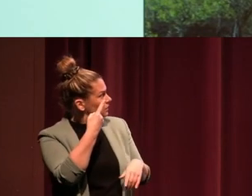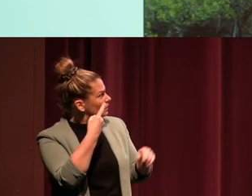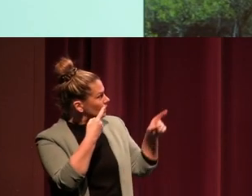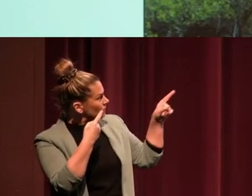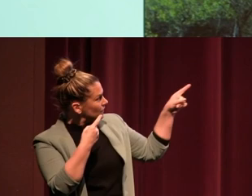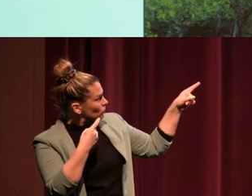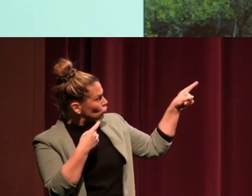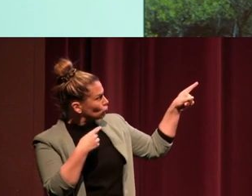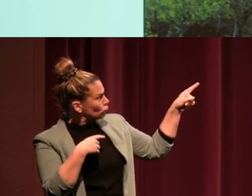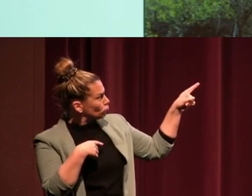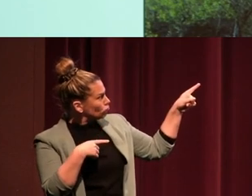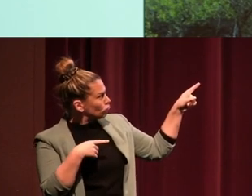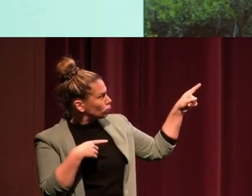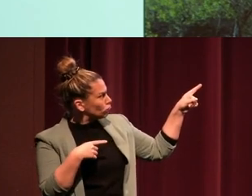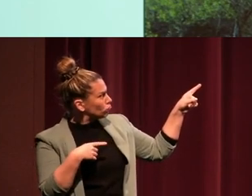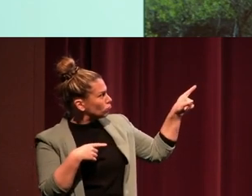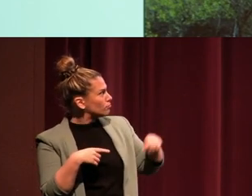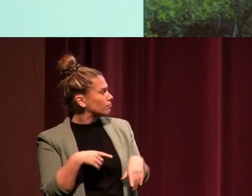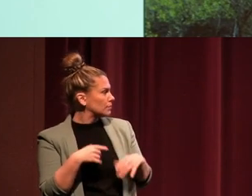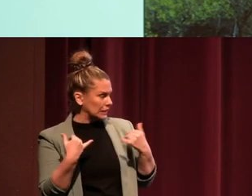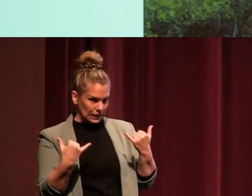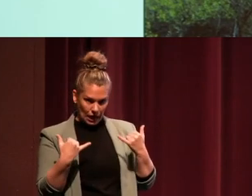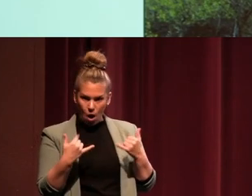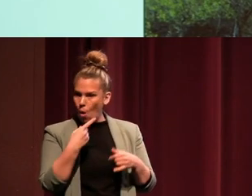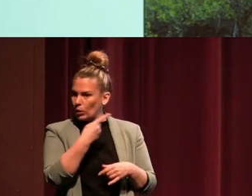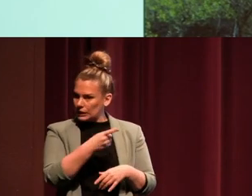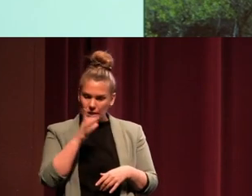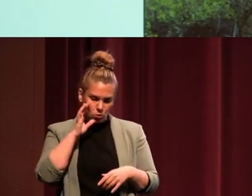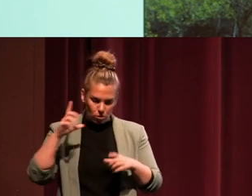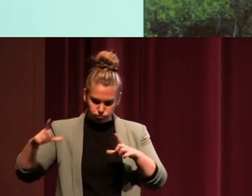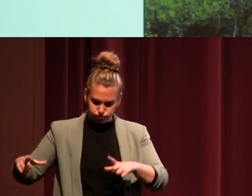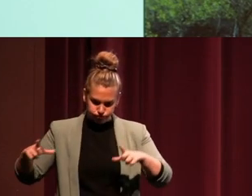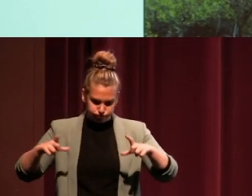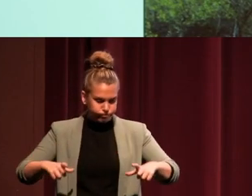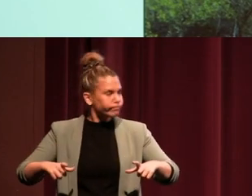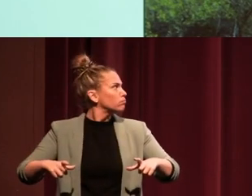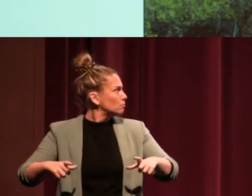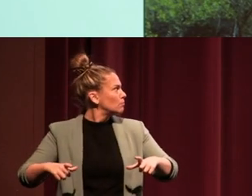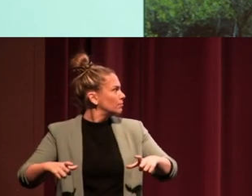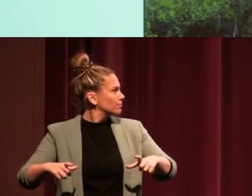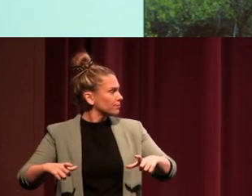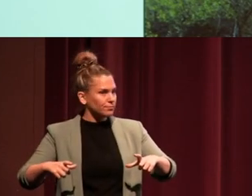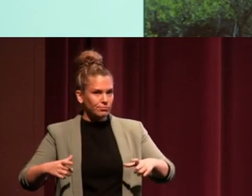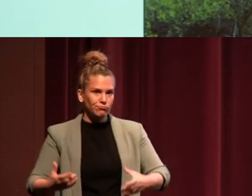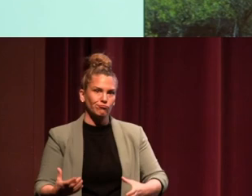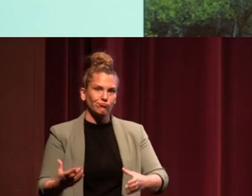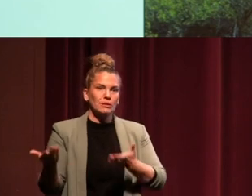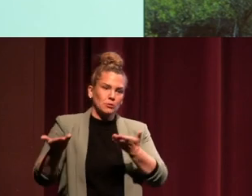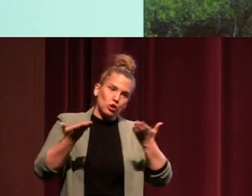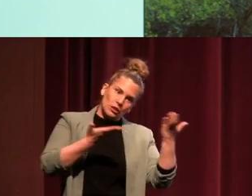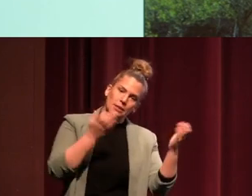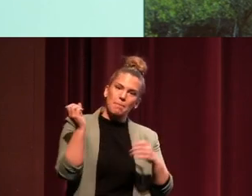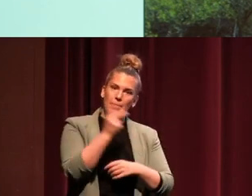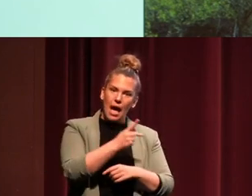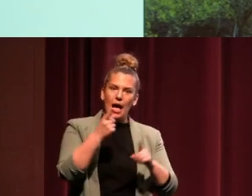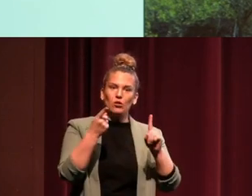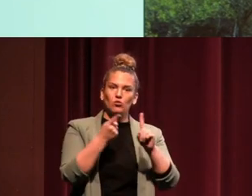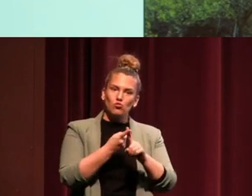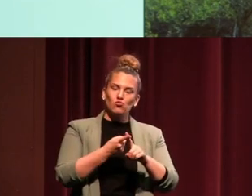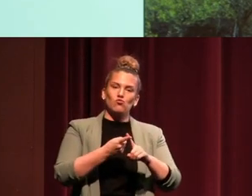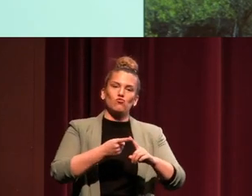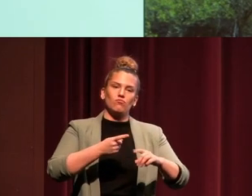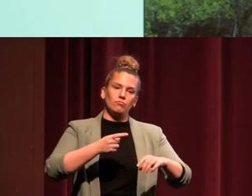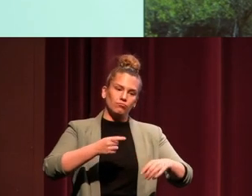There he is. He's going to grab that up and hike it back to the pickup truck and drive the pickup truck